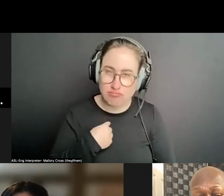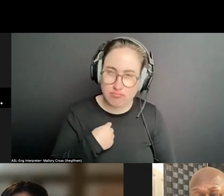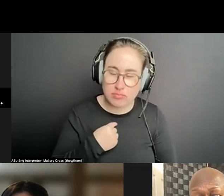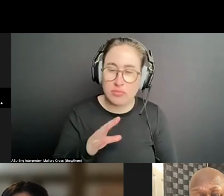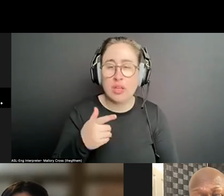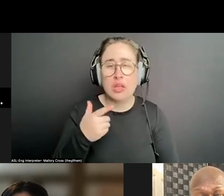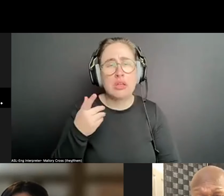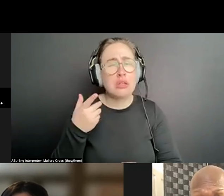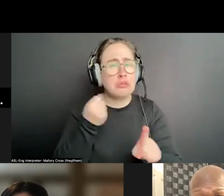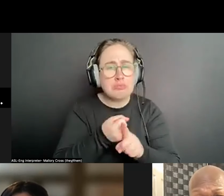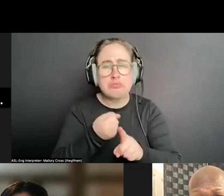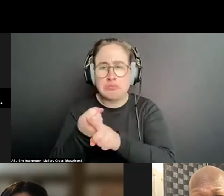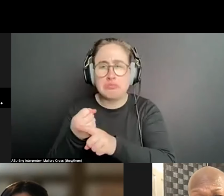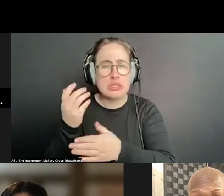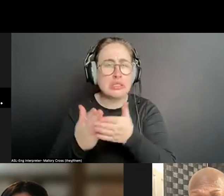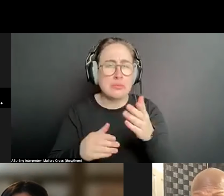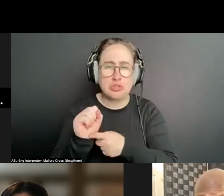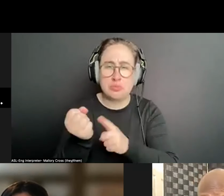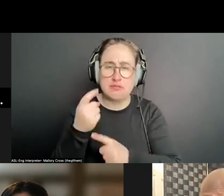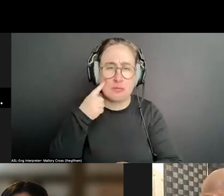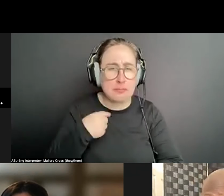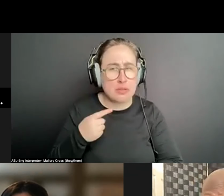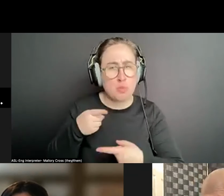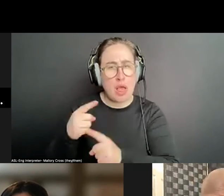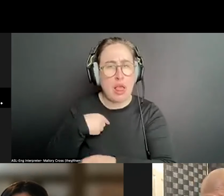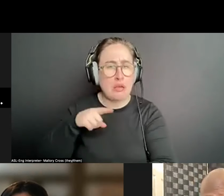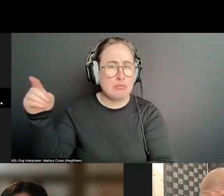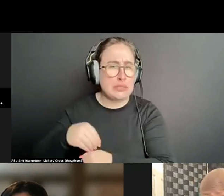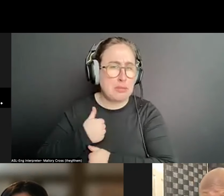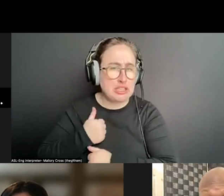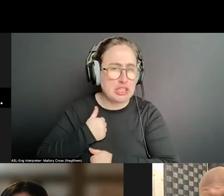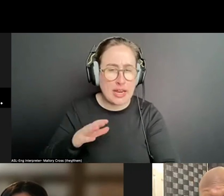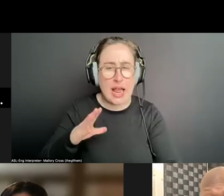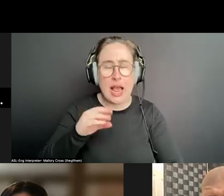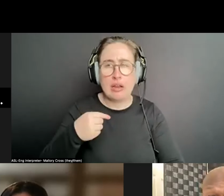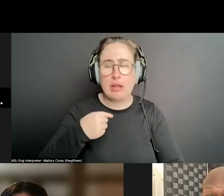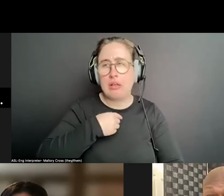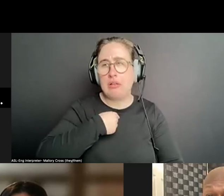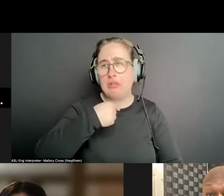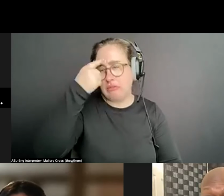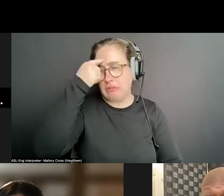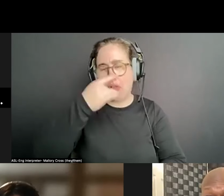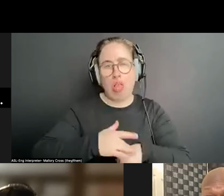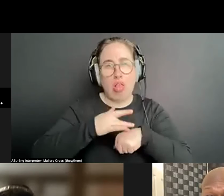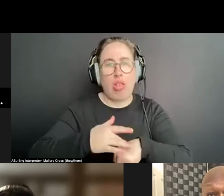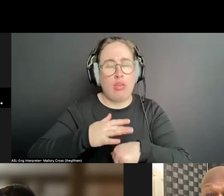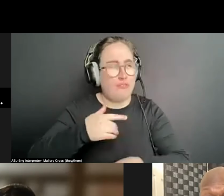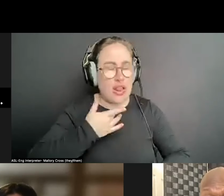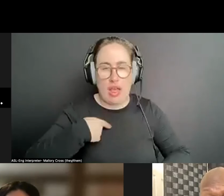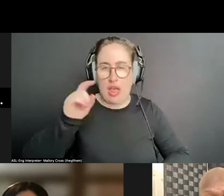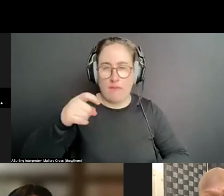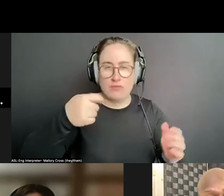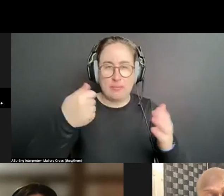me when I was in the military, and I got this thing stuck in my head that I had to film everything. So I